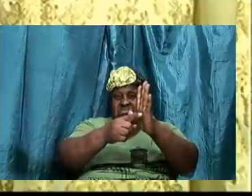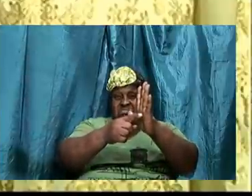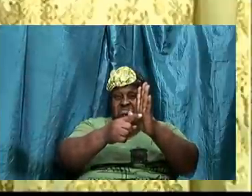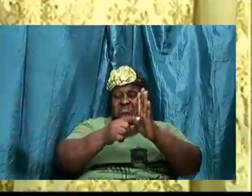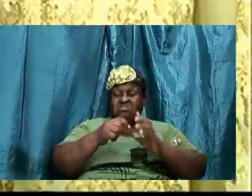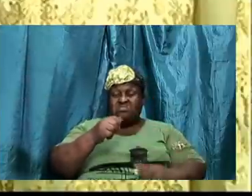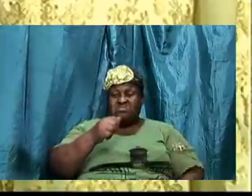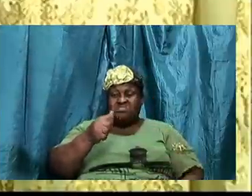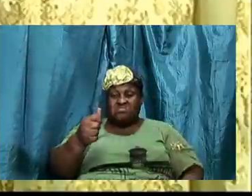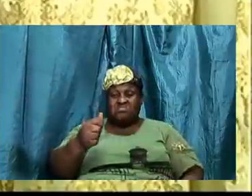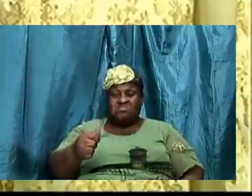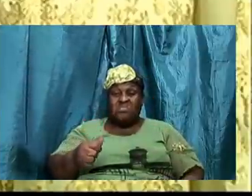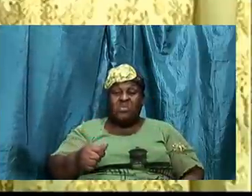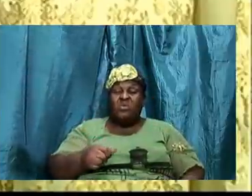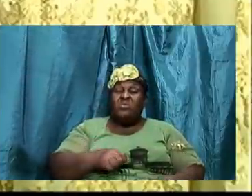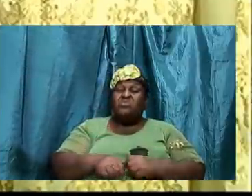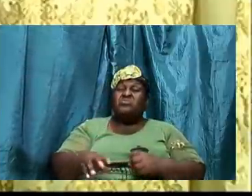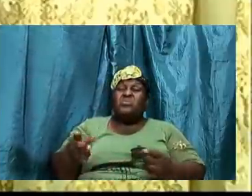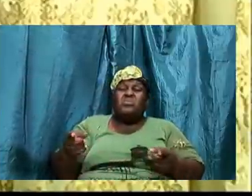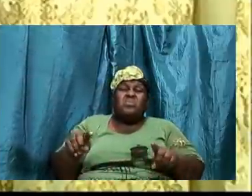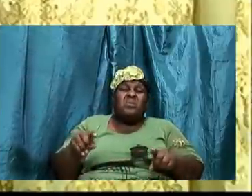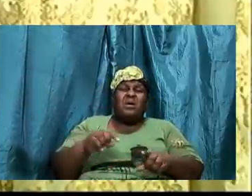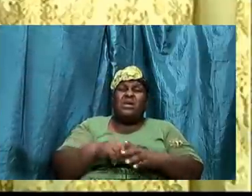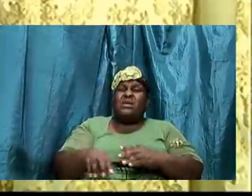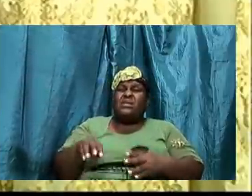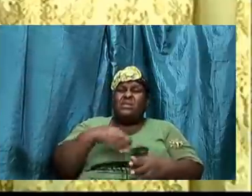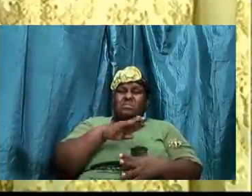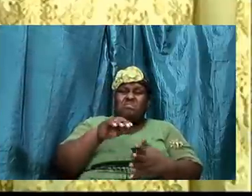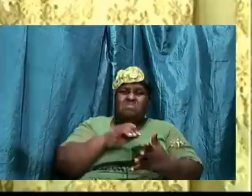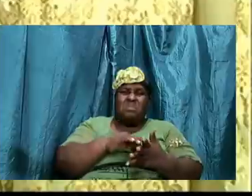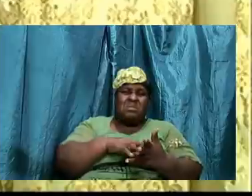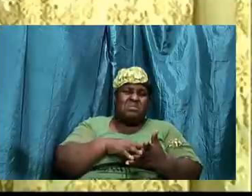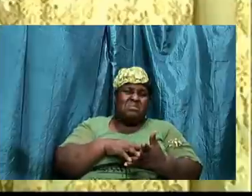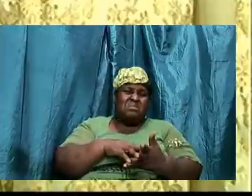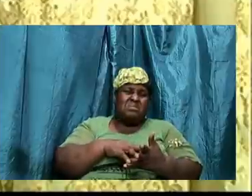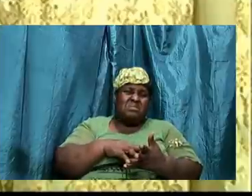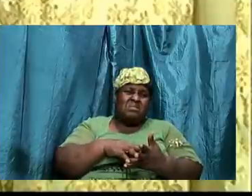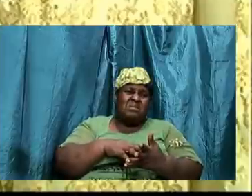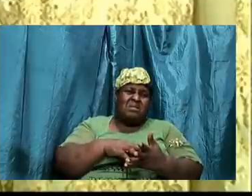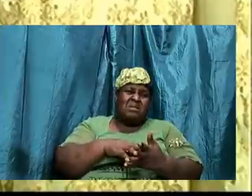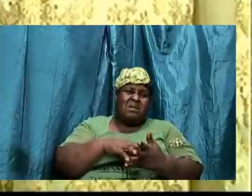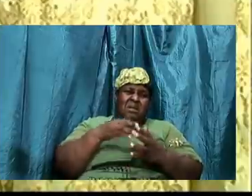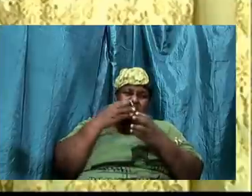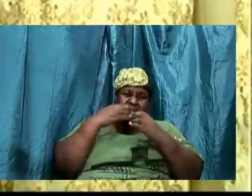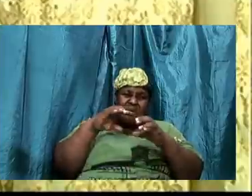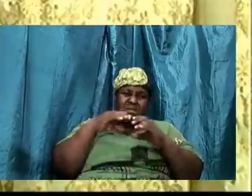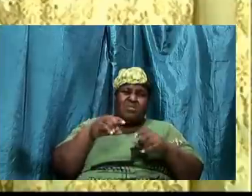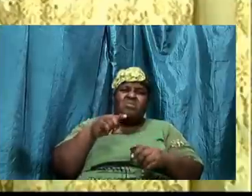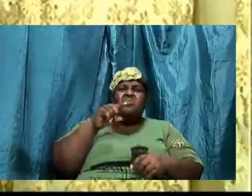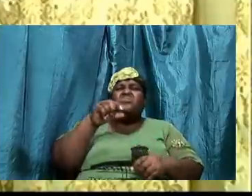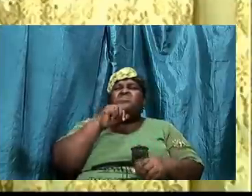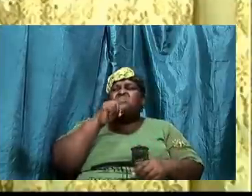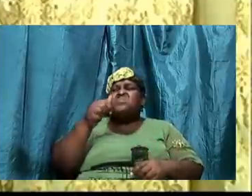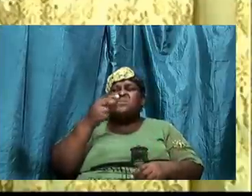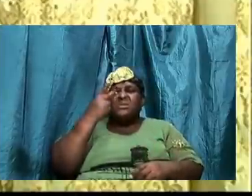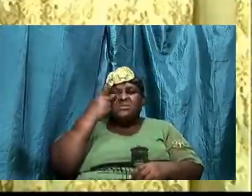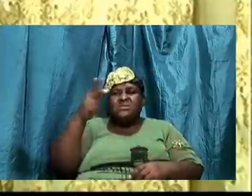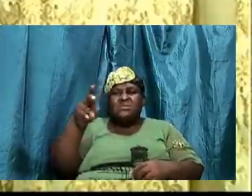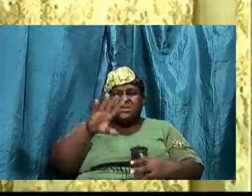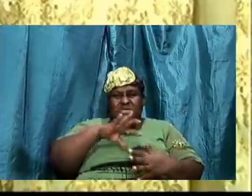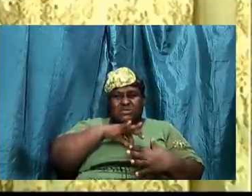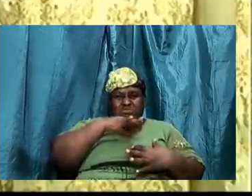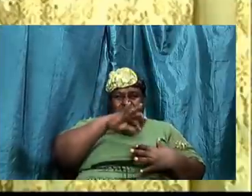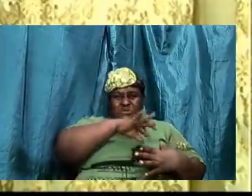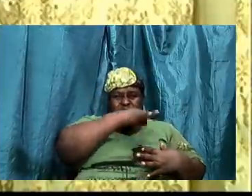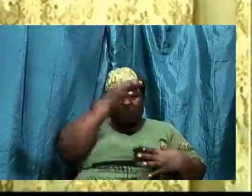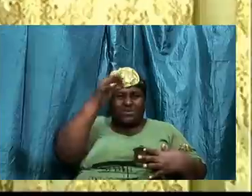So while in the middle of our heated argument, you are not seeing the spirit that is on that side.